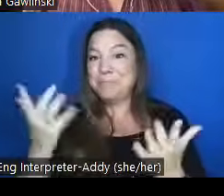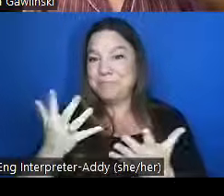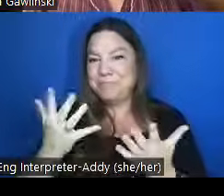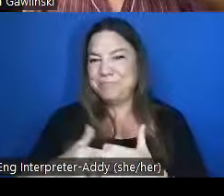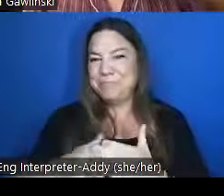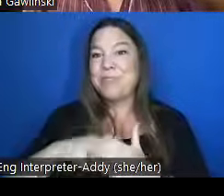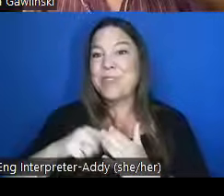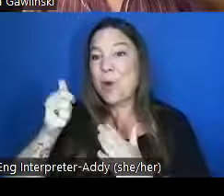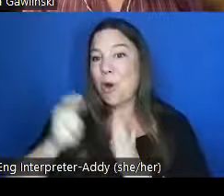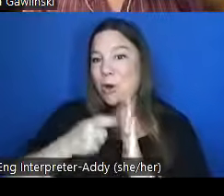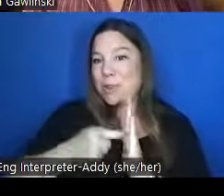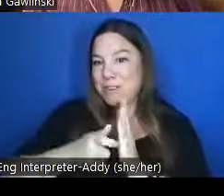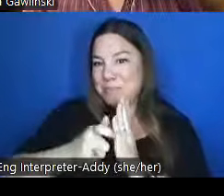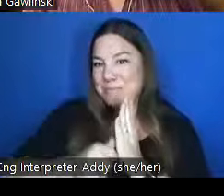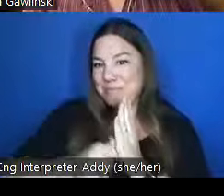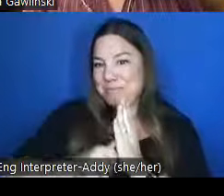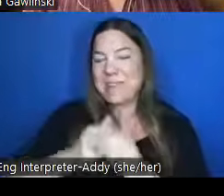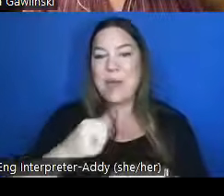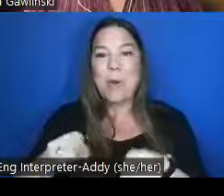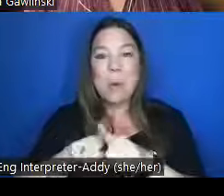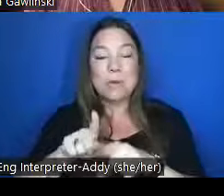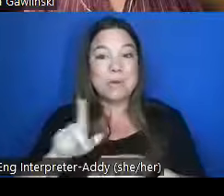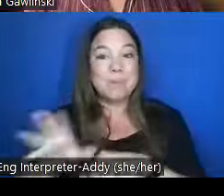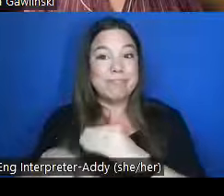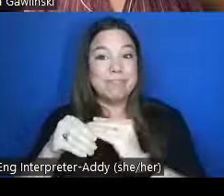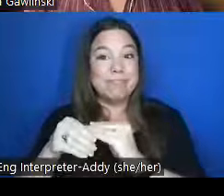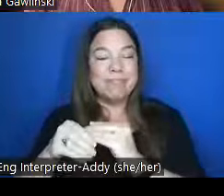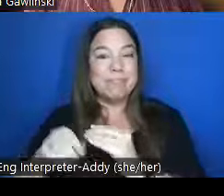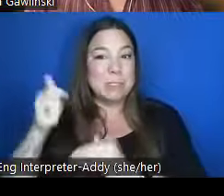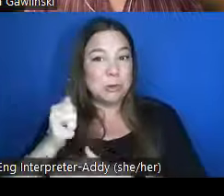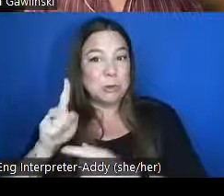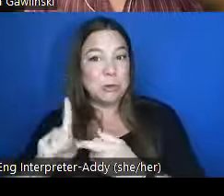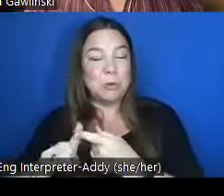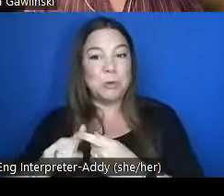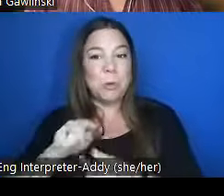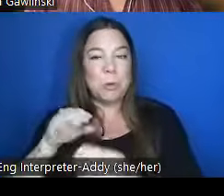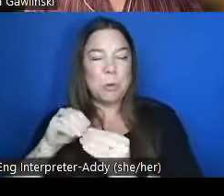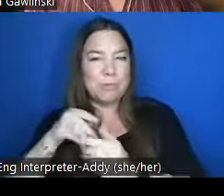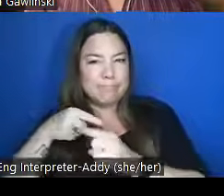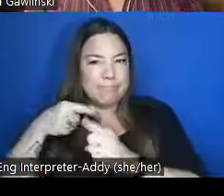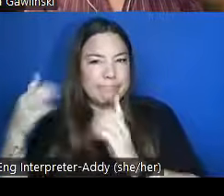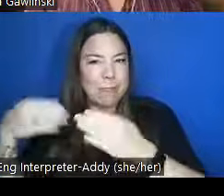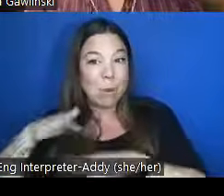and the option to also tag on a subscription to the more scholarly American Journal of Archaeology.